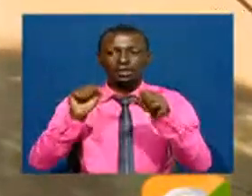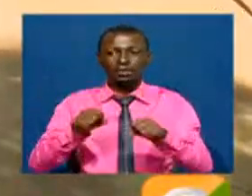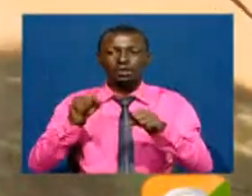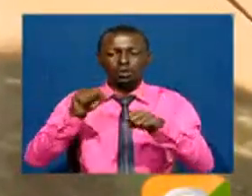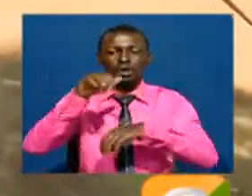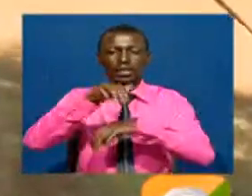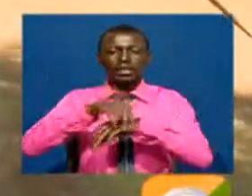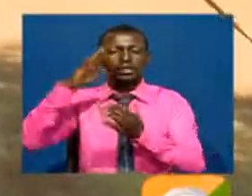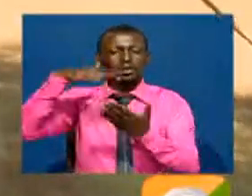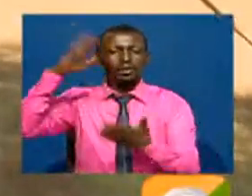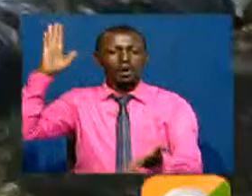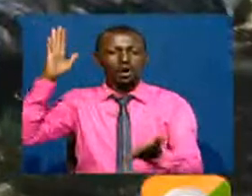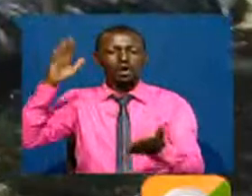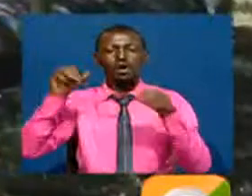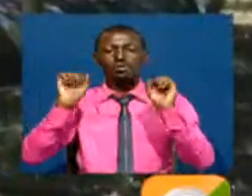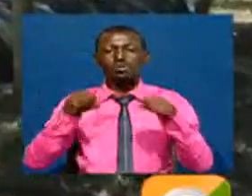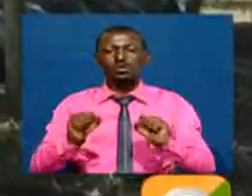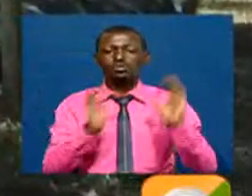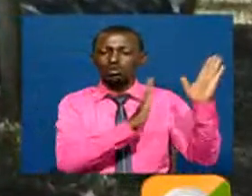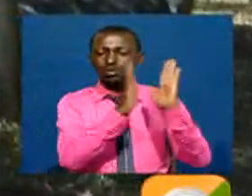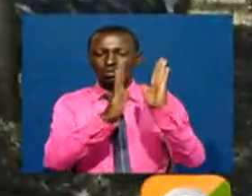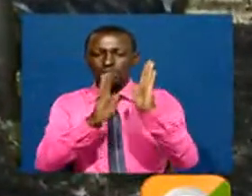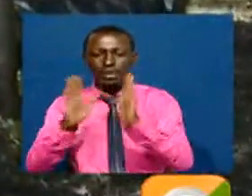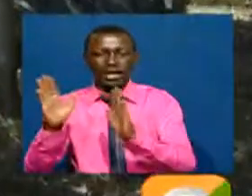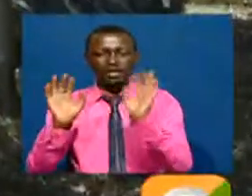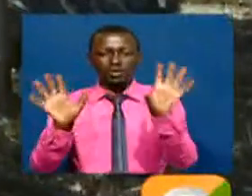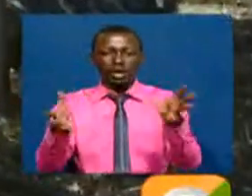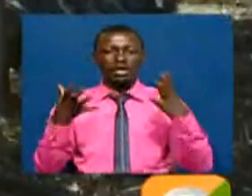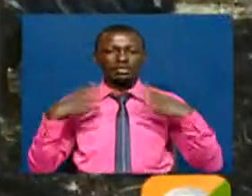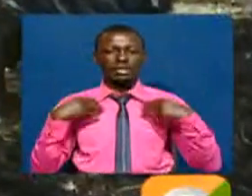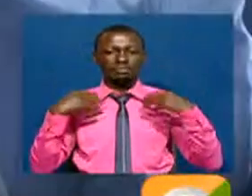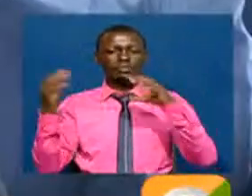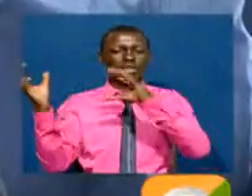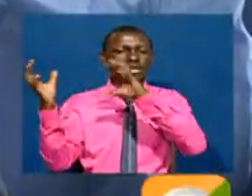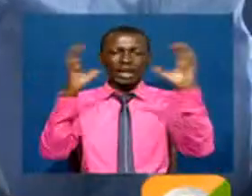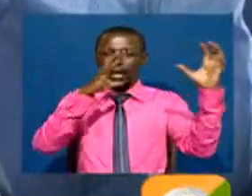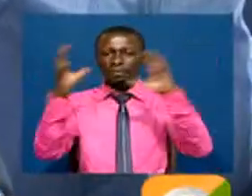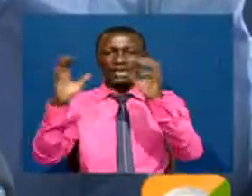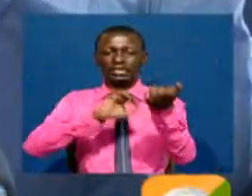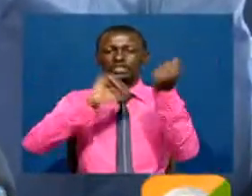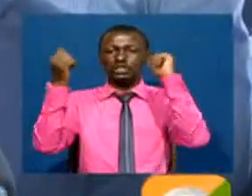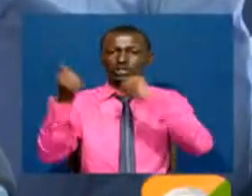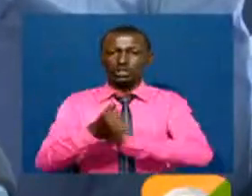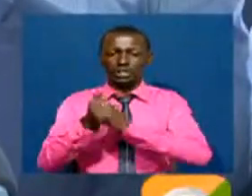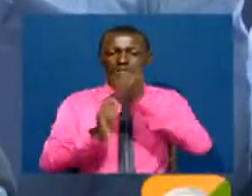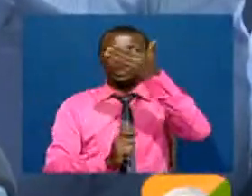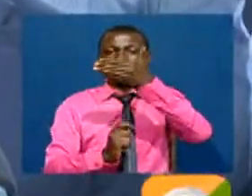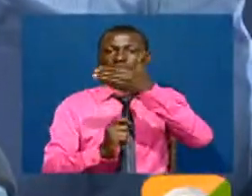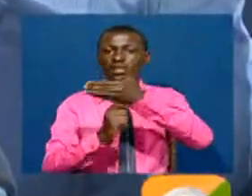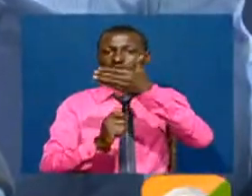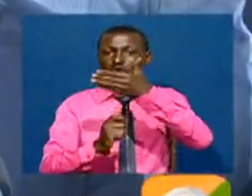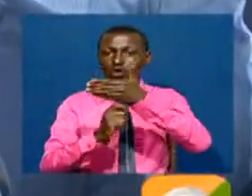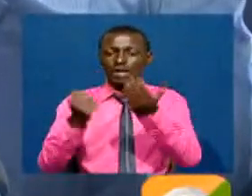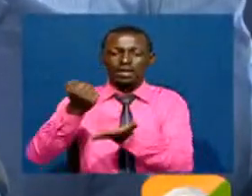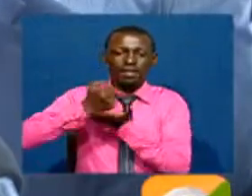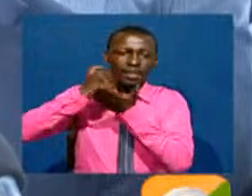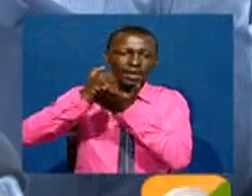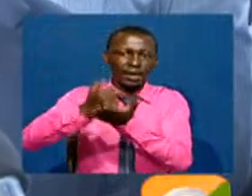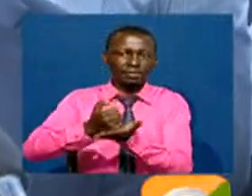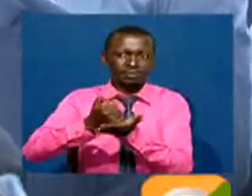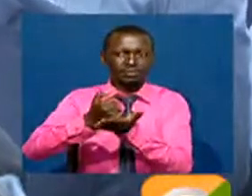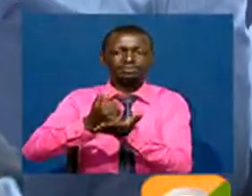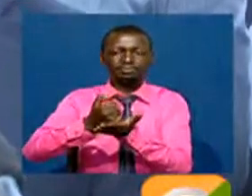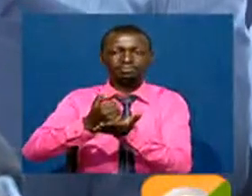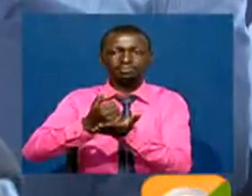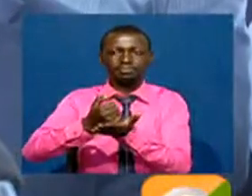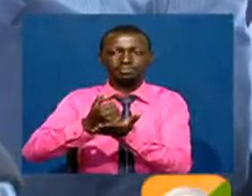the dams as part of plans to embrace climate adaptation. For me, I see this technology beyond the prevention of the floods. During